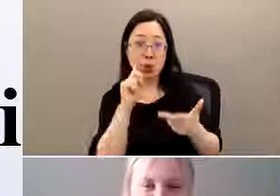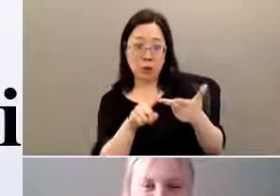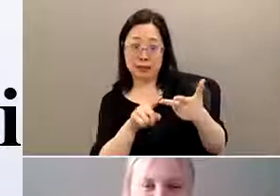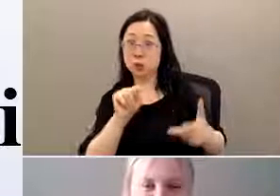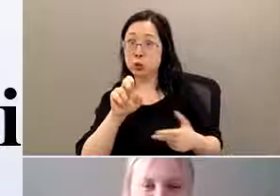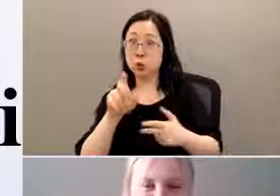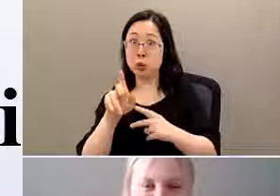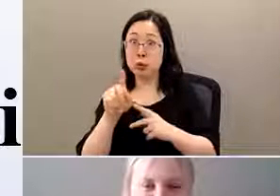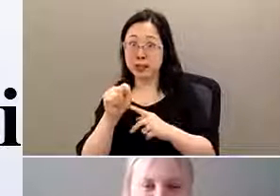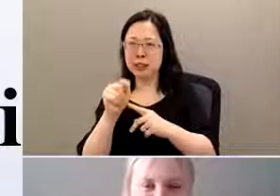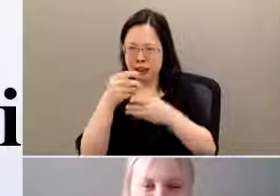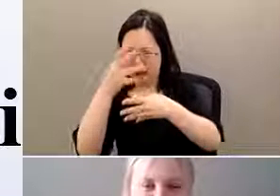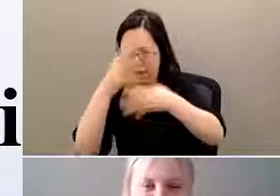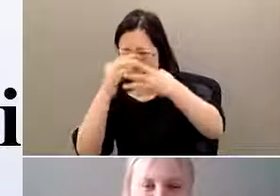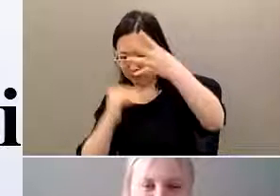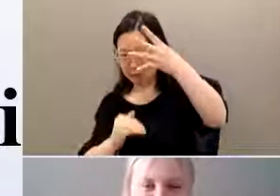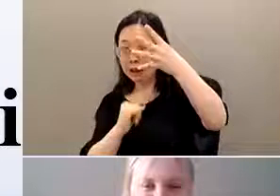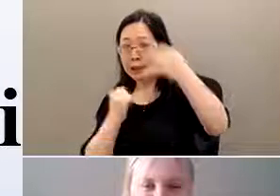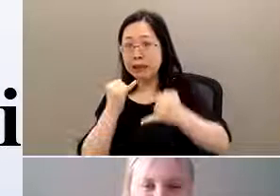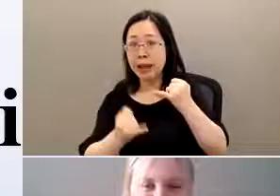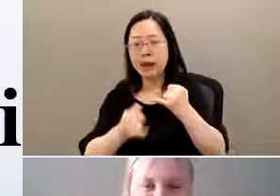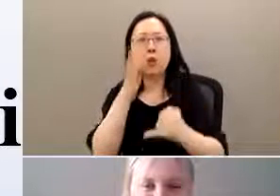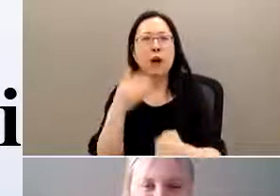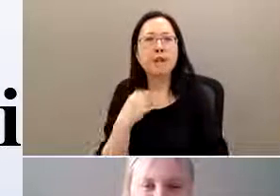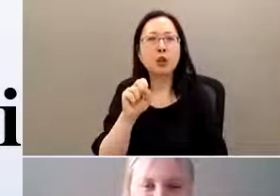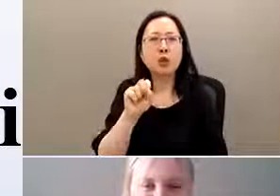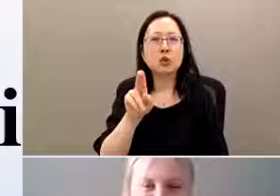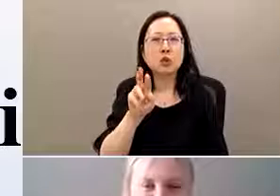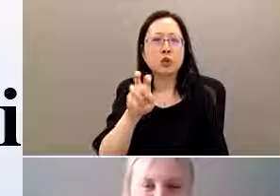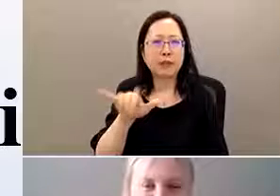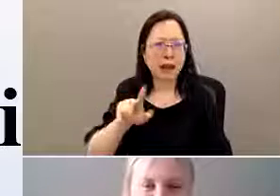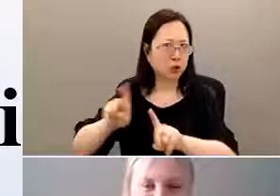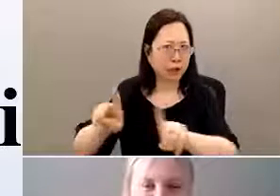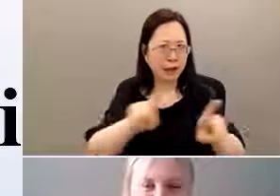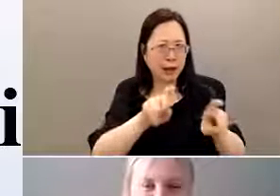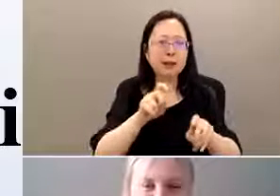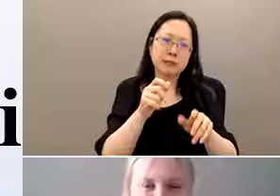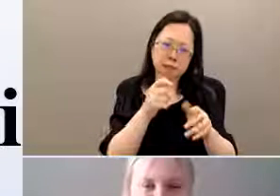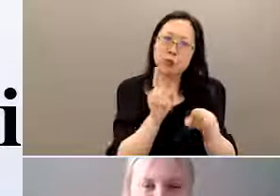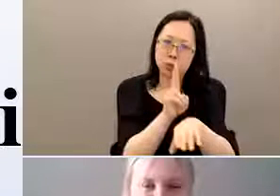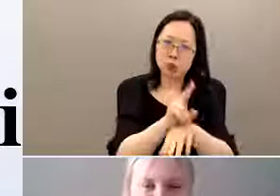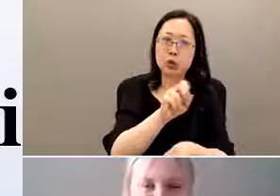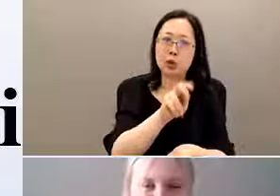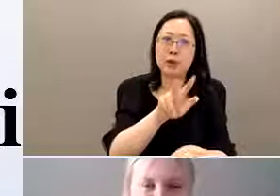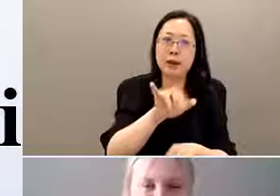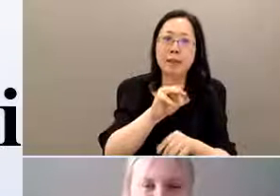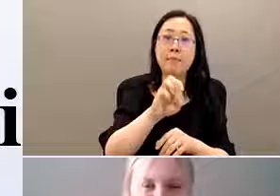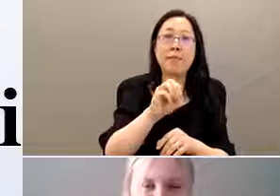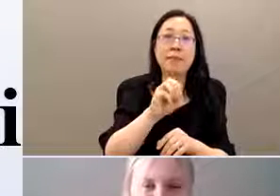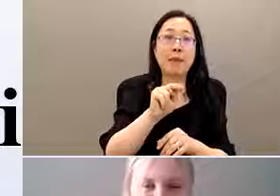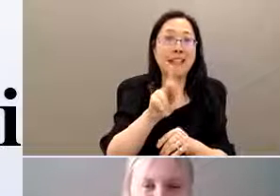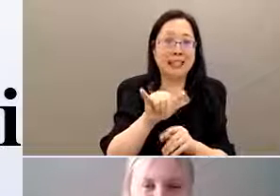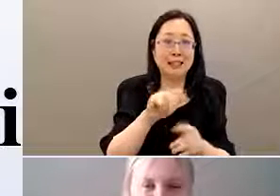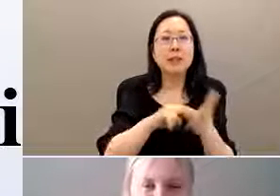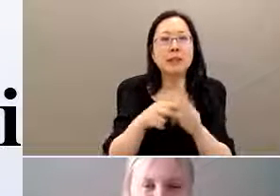link for a survey in SurveyMonkey, where you can just let us know how your